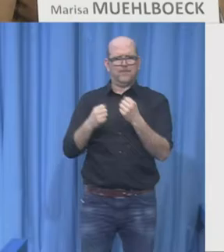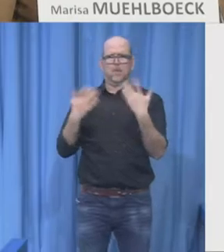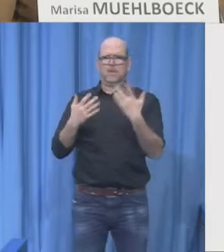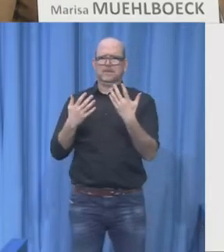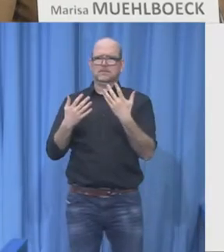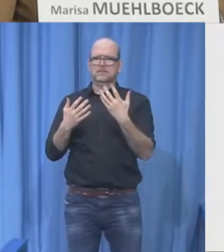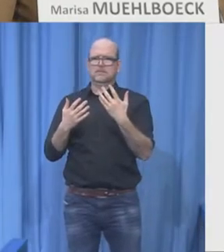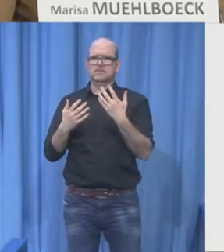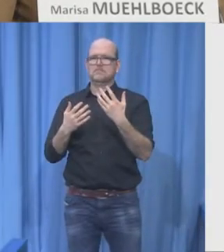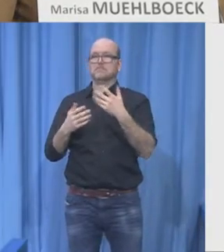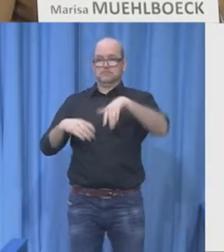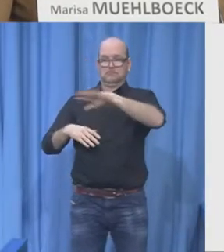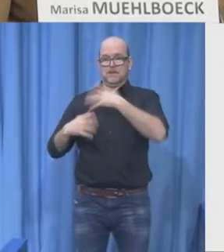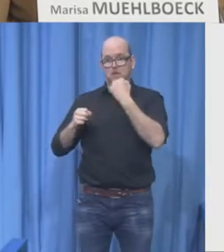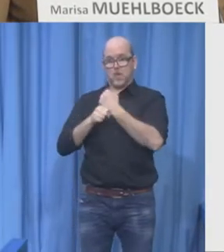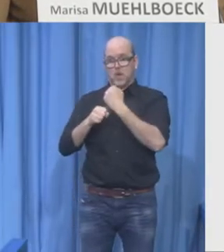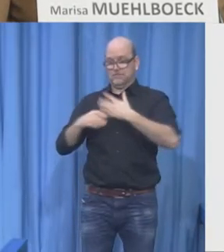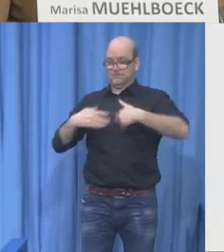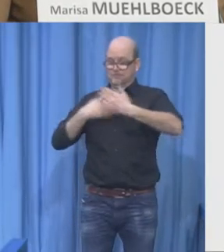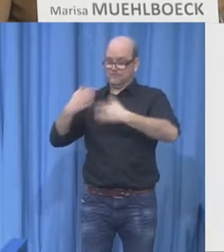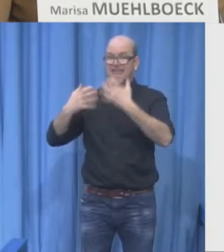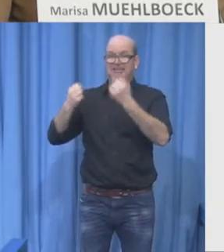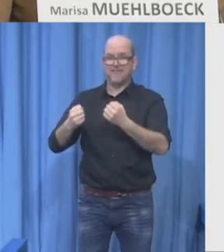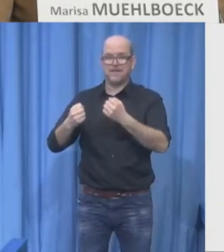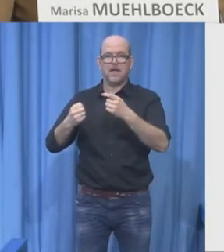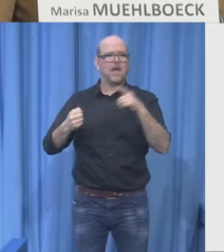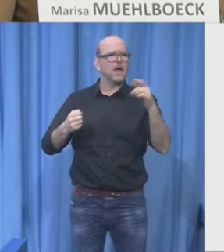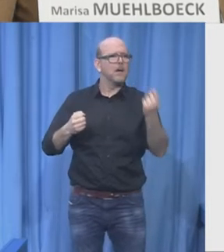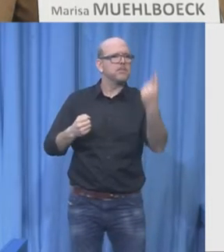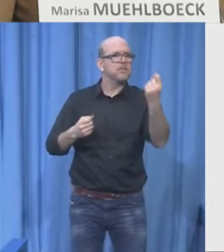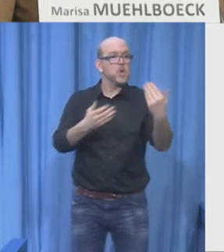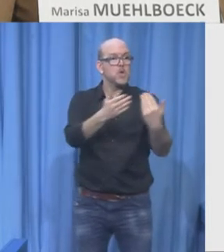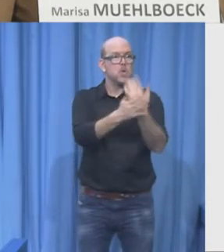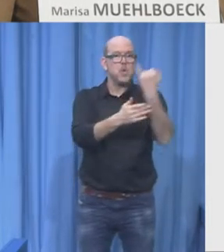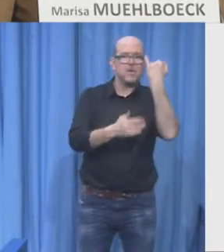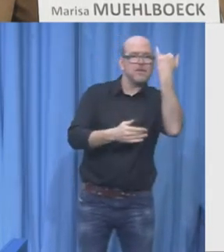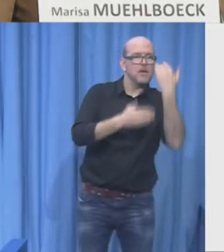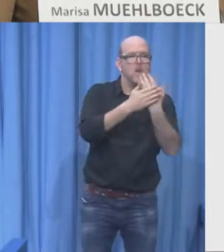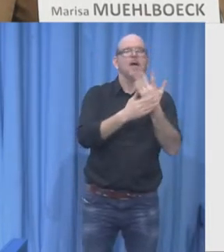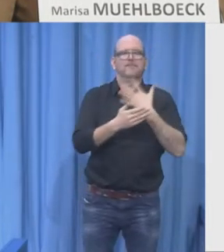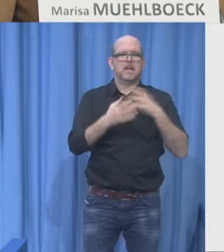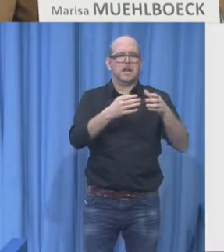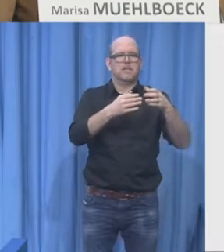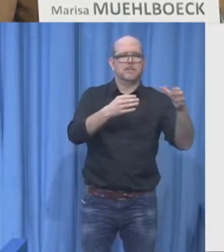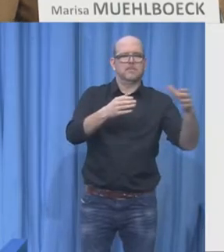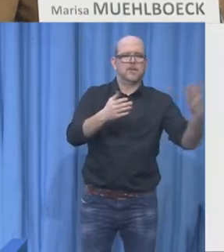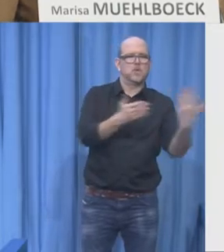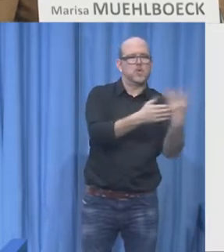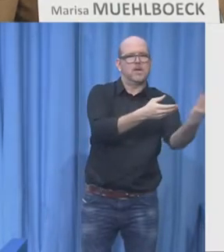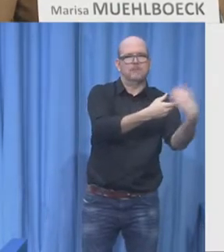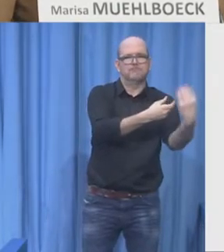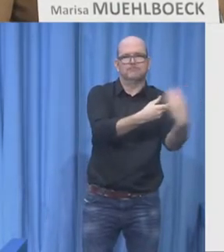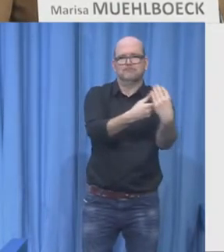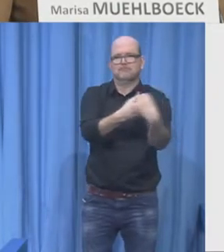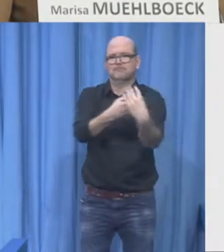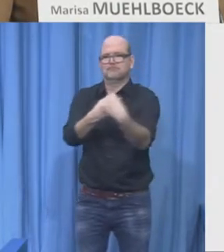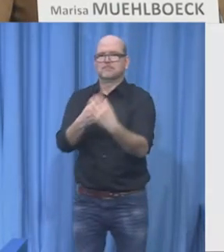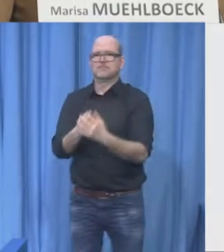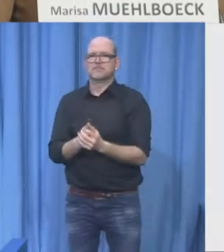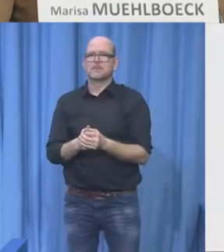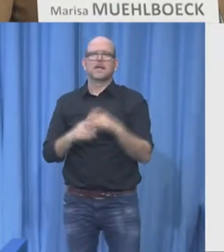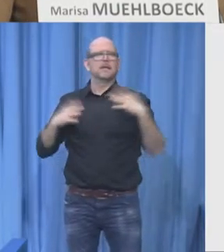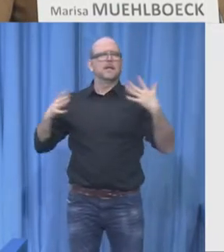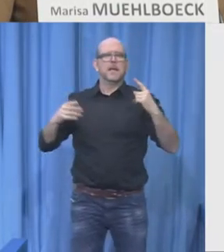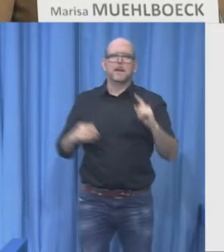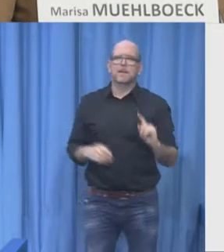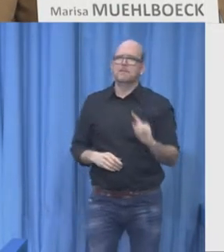is bridging the financial gap. It's very hard to predict at the moment how long it will take us until the legal status will be